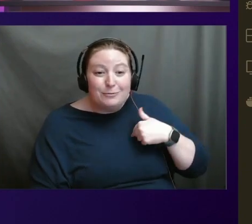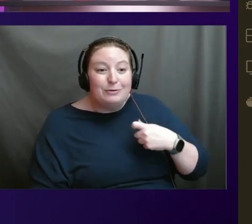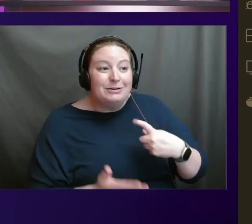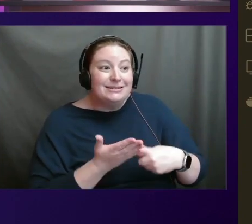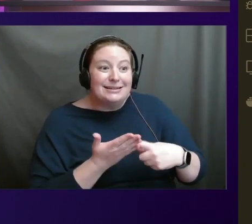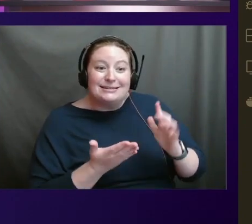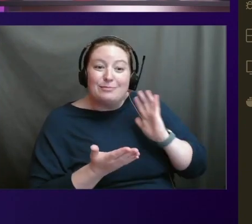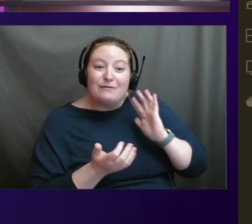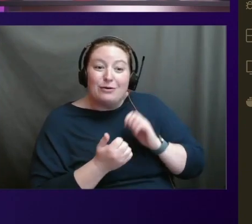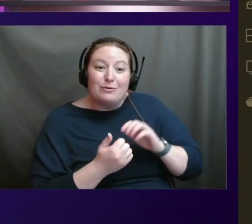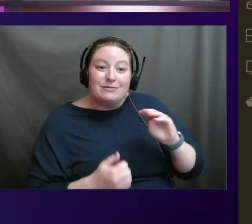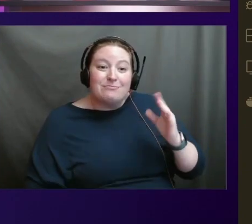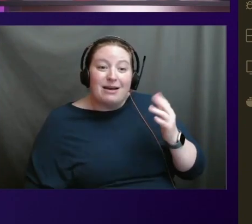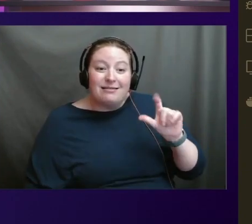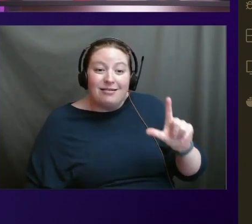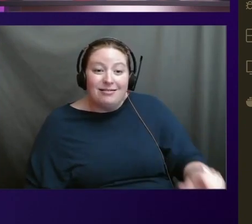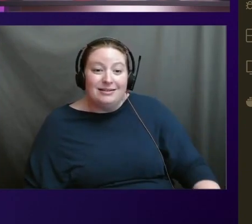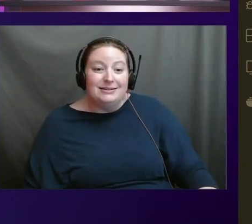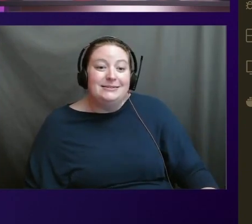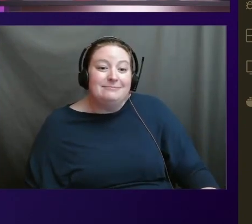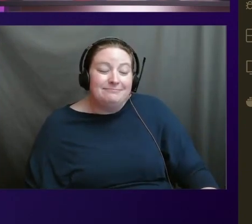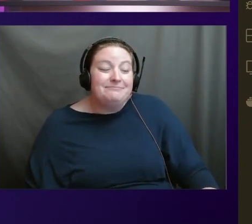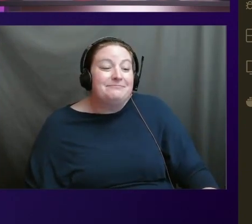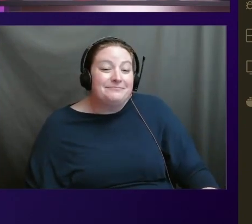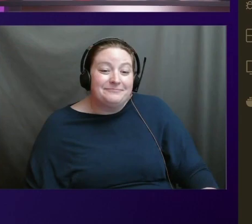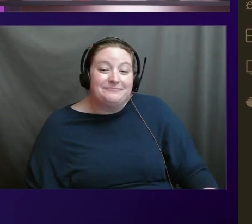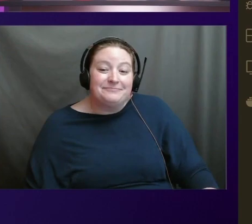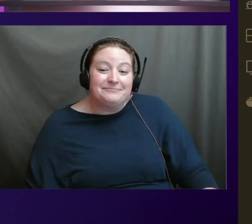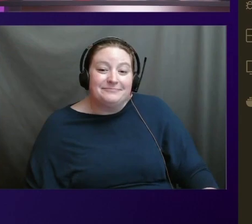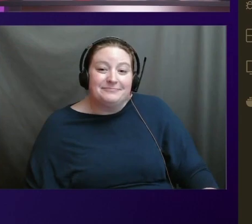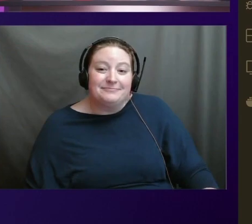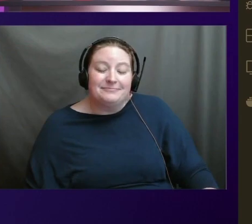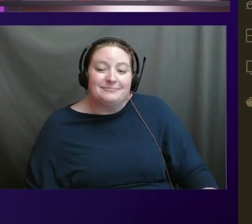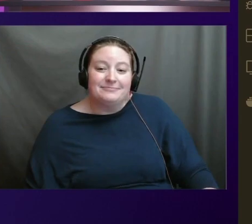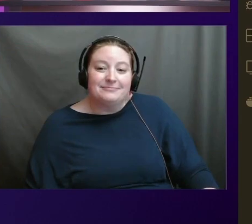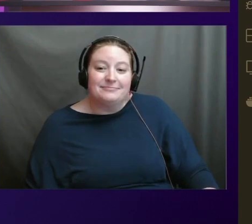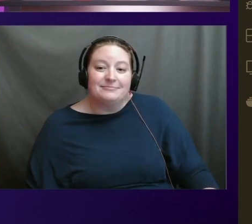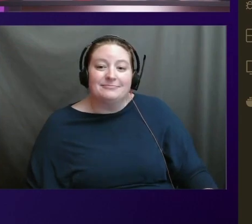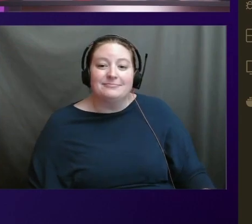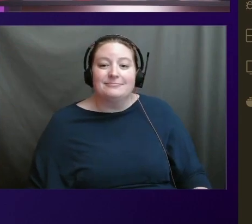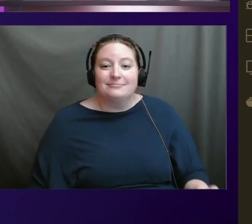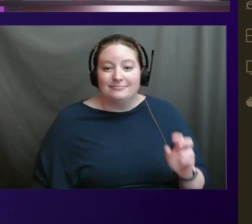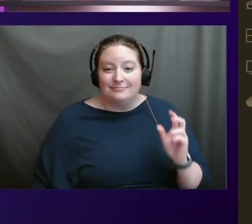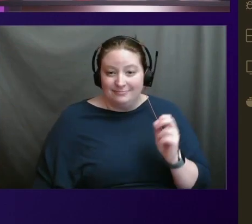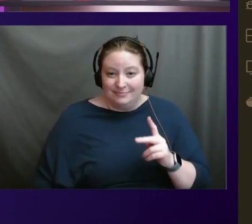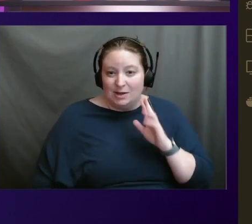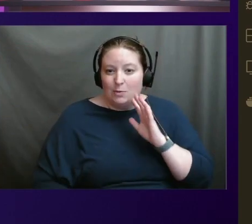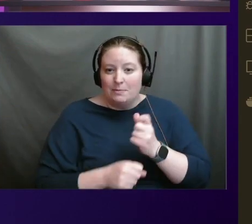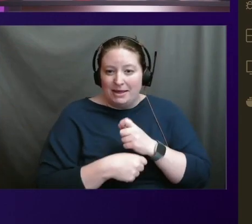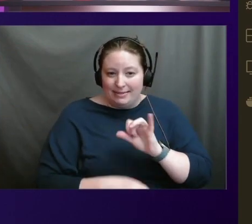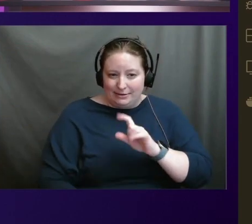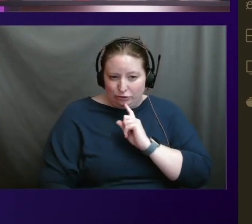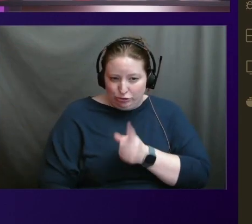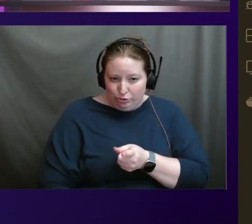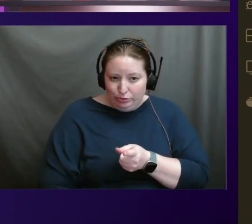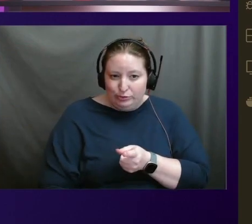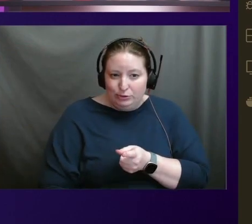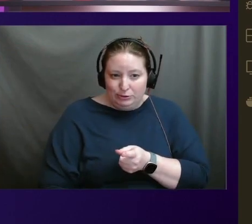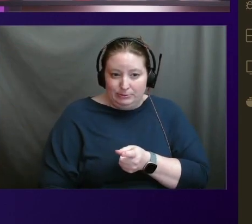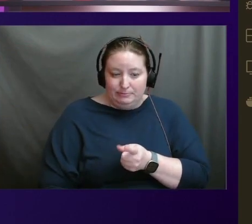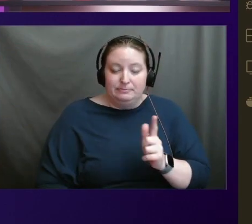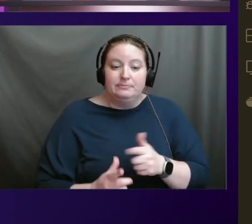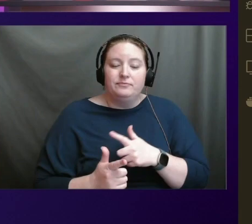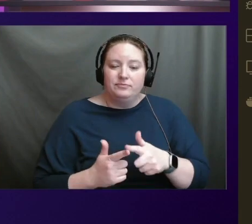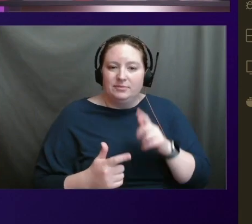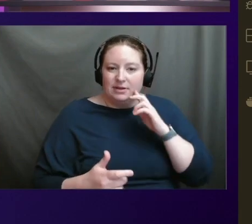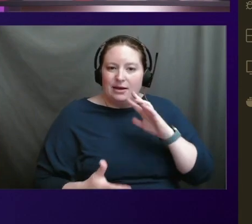and type is life. It's All right, so we're going to put this to make this true. And then I will synthesize